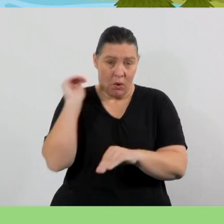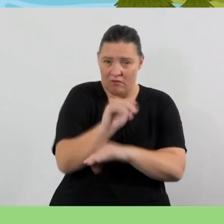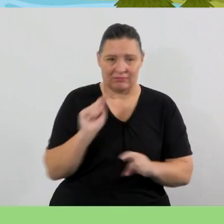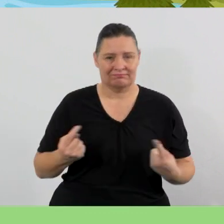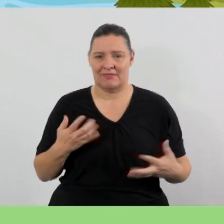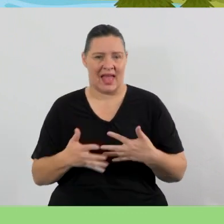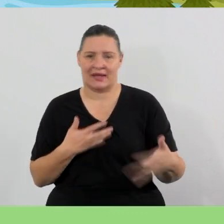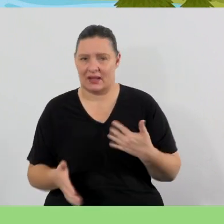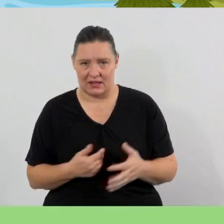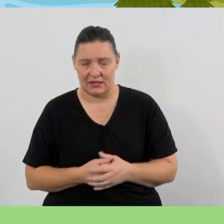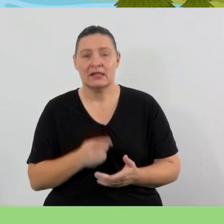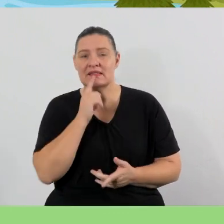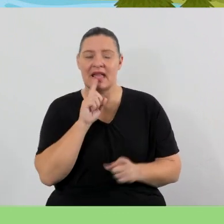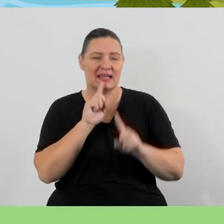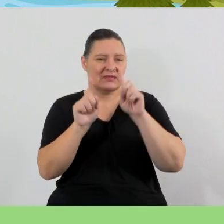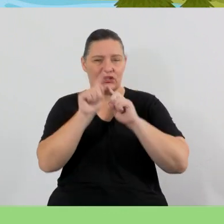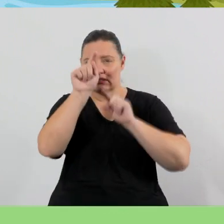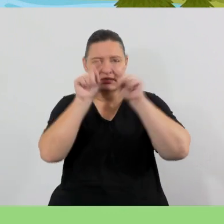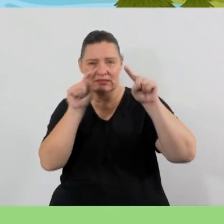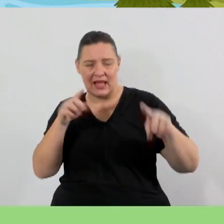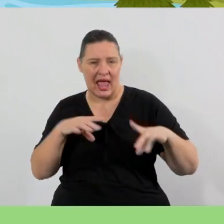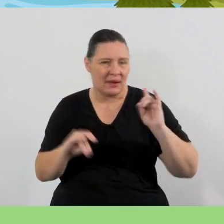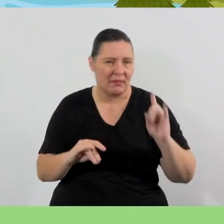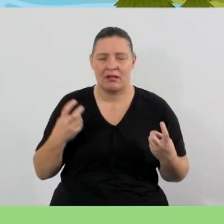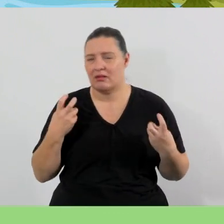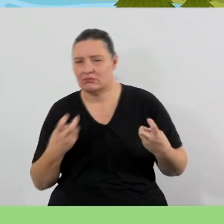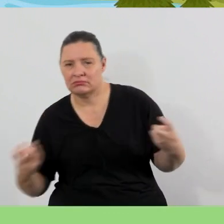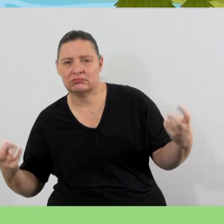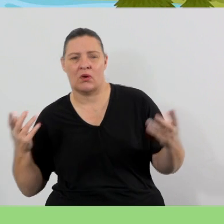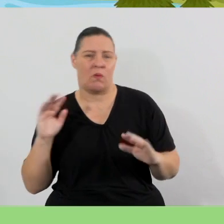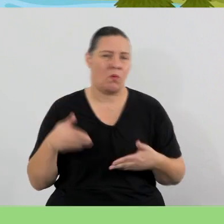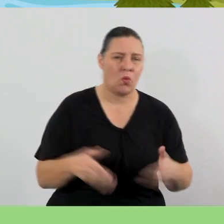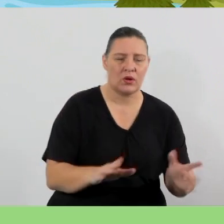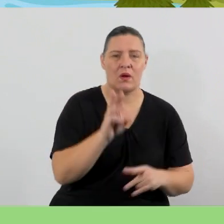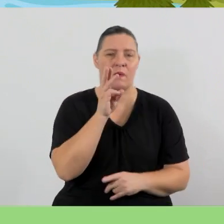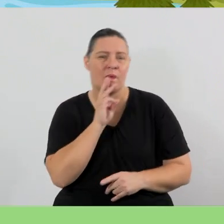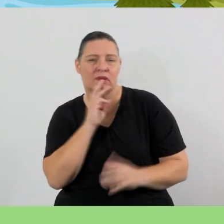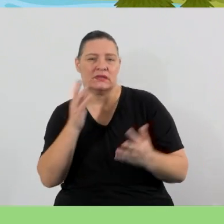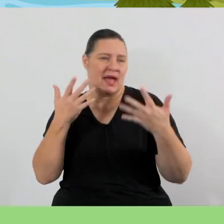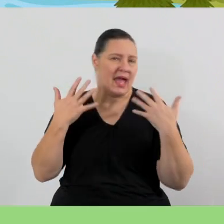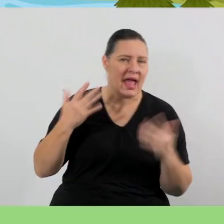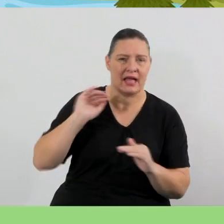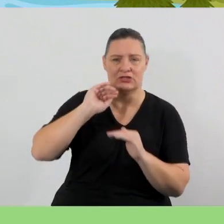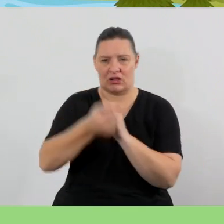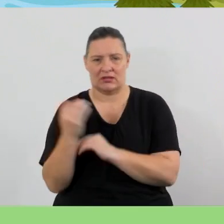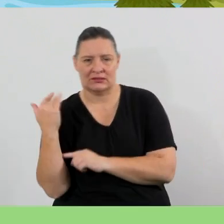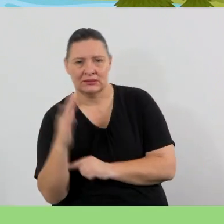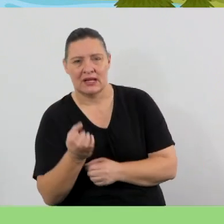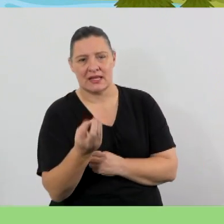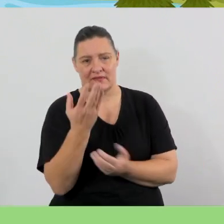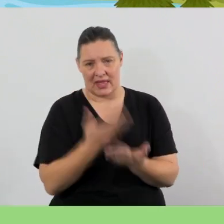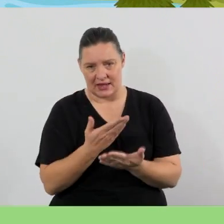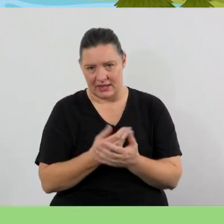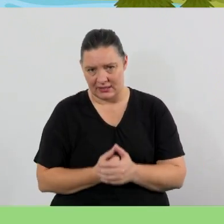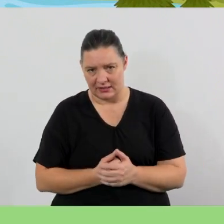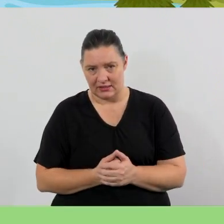you can see in this picture, we have different organisms. We also have resources that are able to feed and give shelter to these